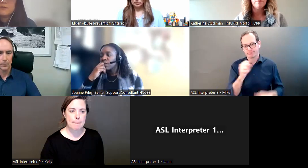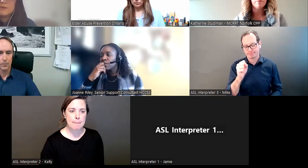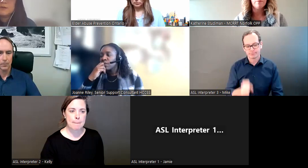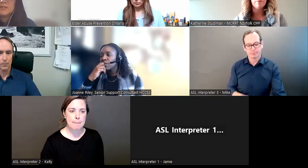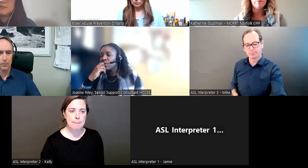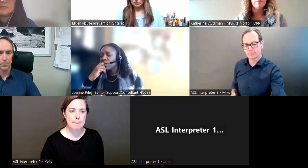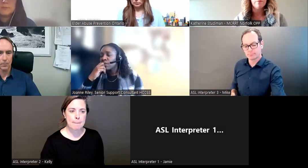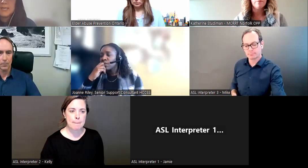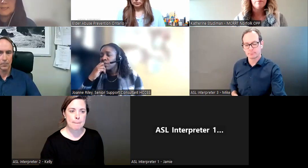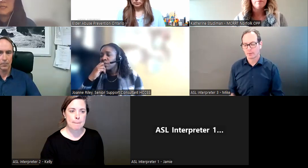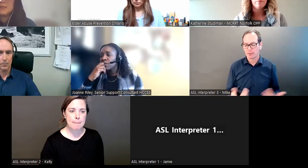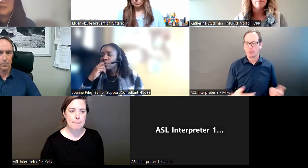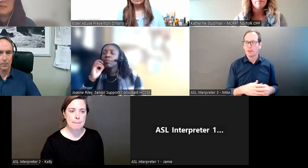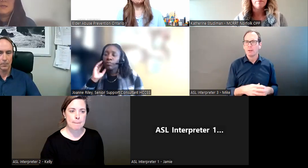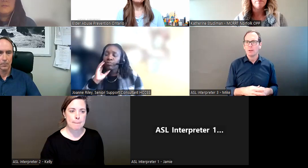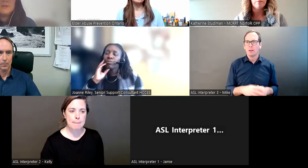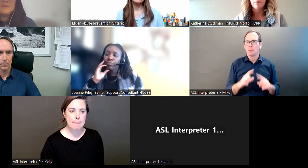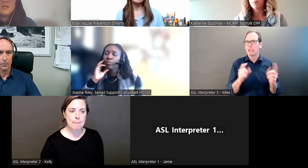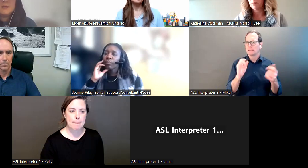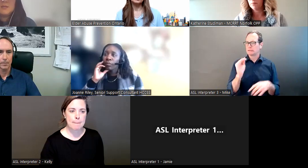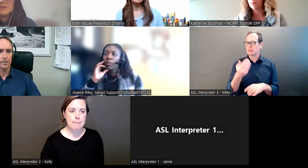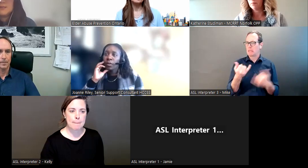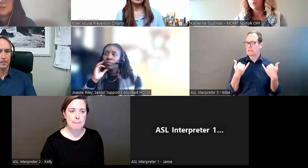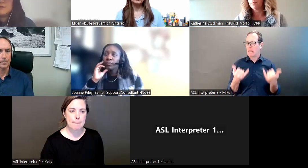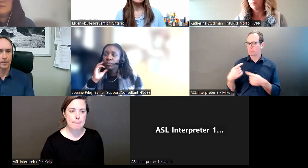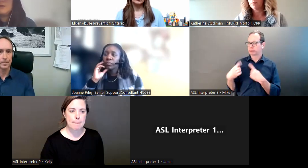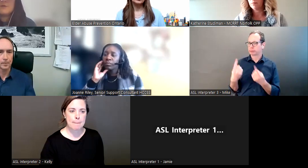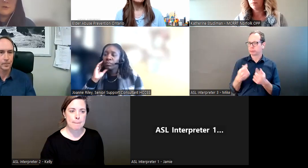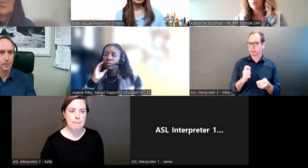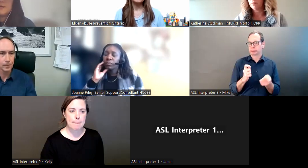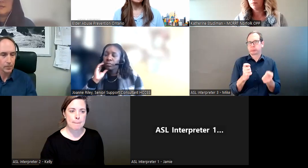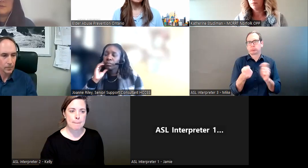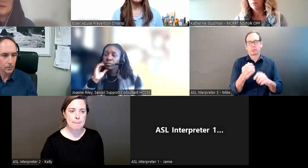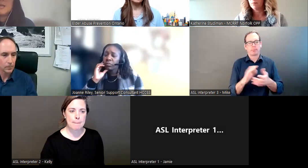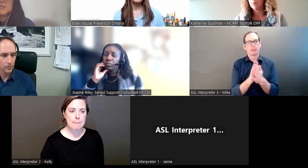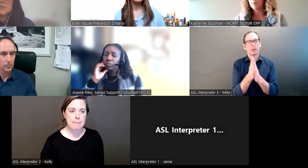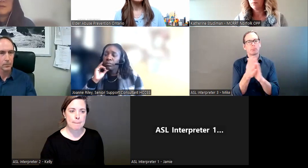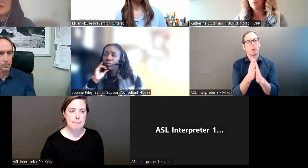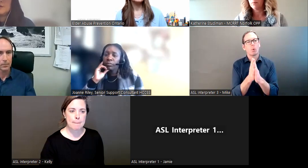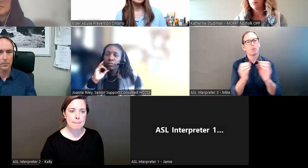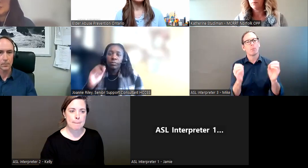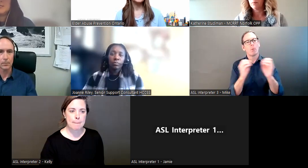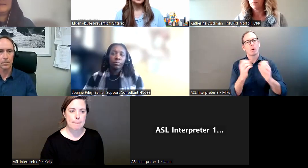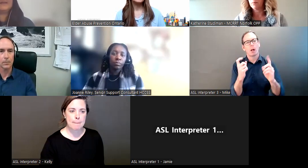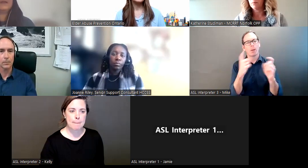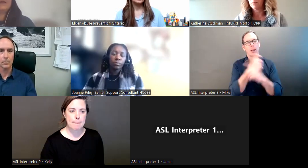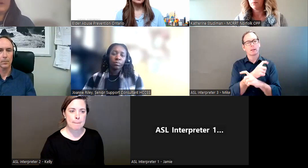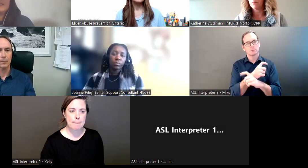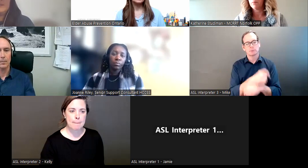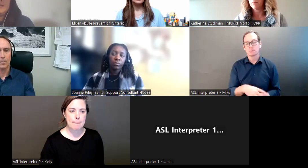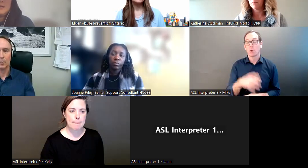in our community is just the complexity between the intersection of, our older adults who are aging with health